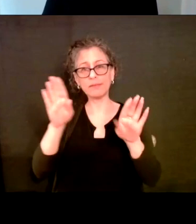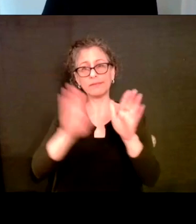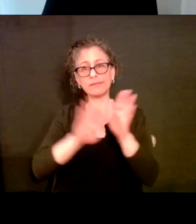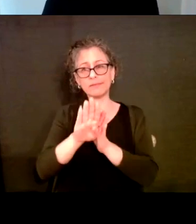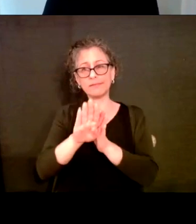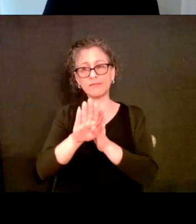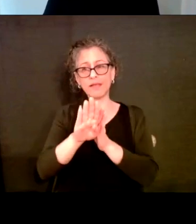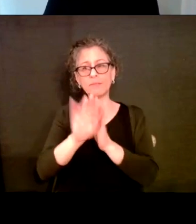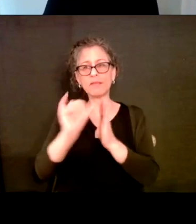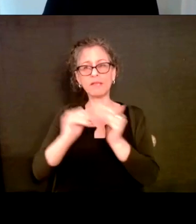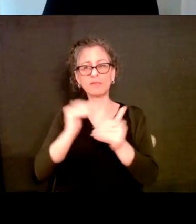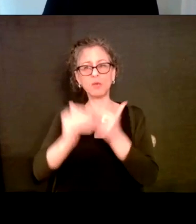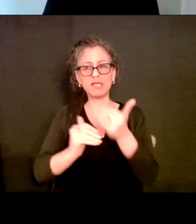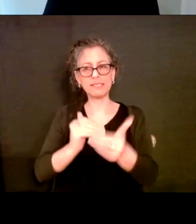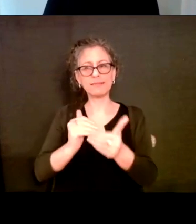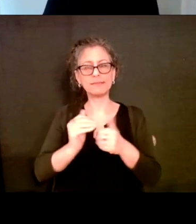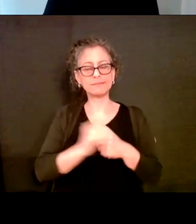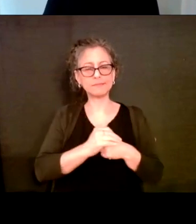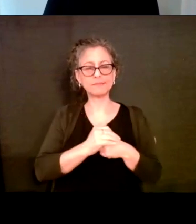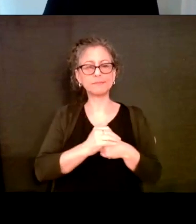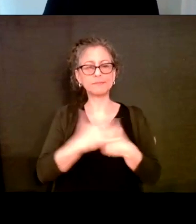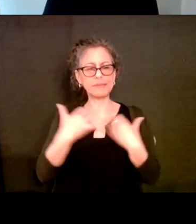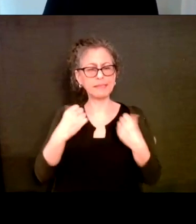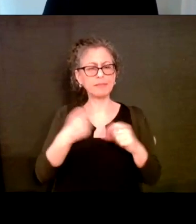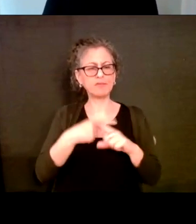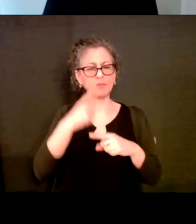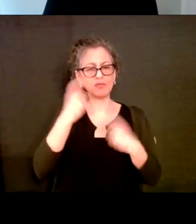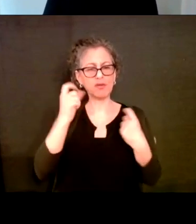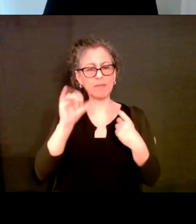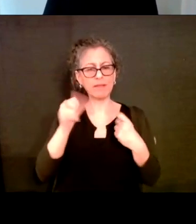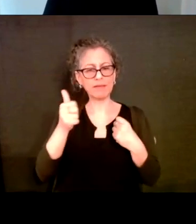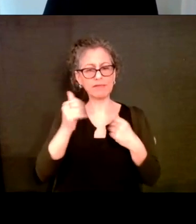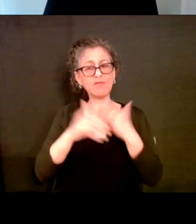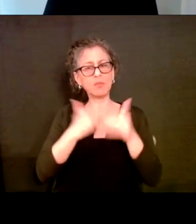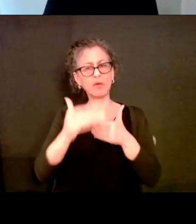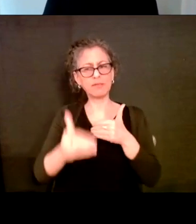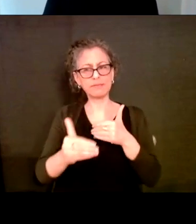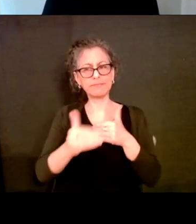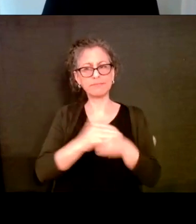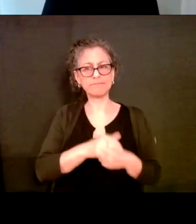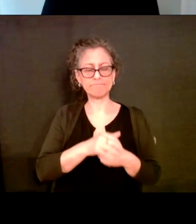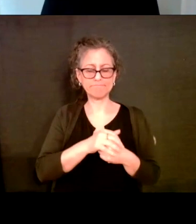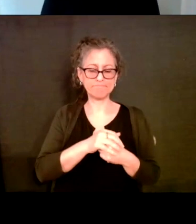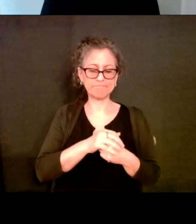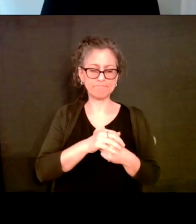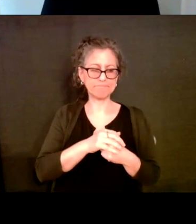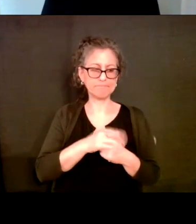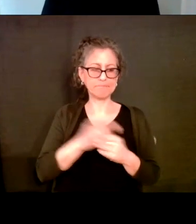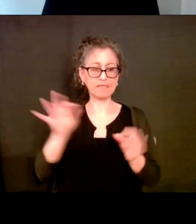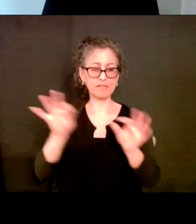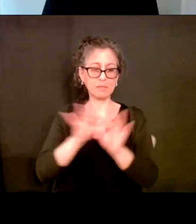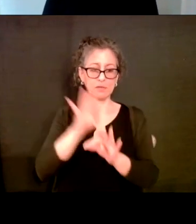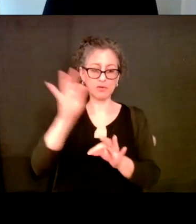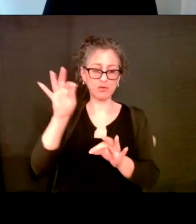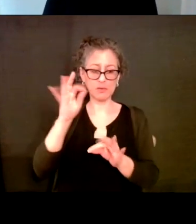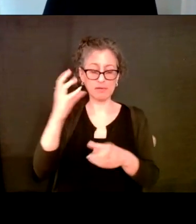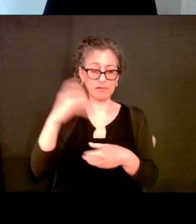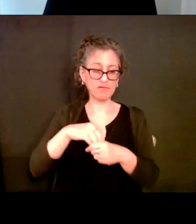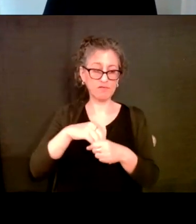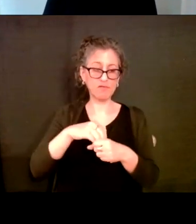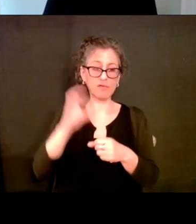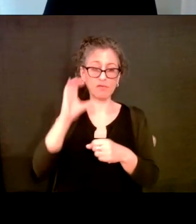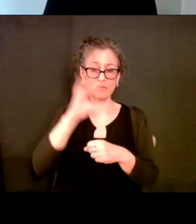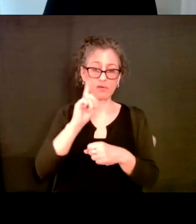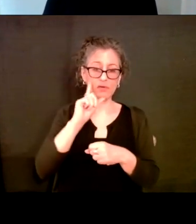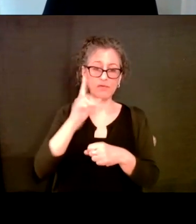it's a process. Healing from trauma is also a process. Spirituality involves a search for a sense